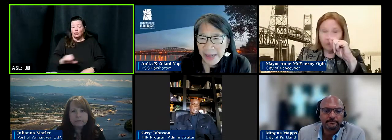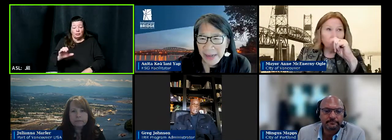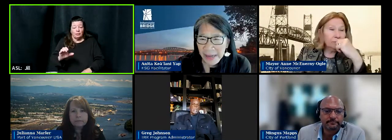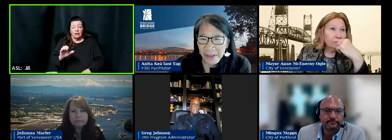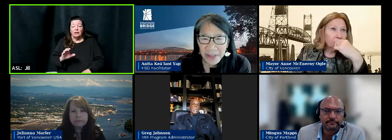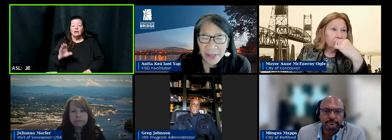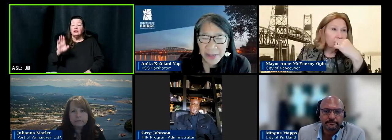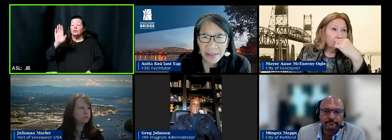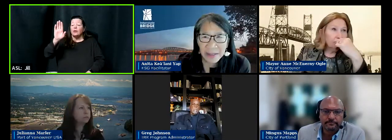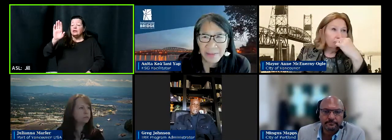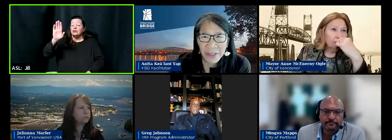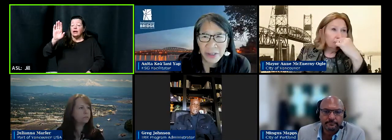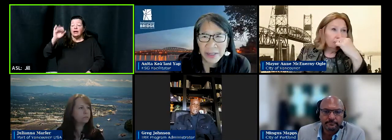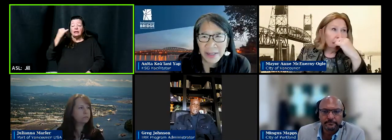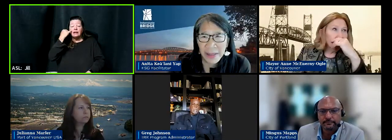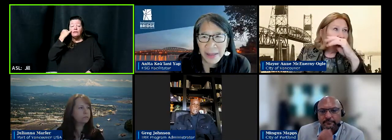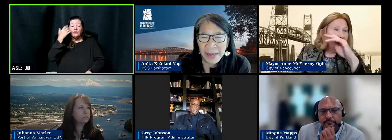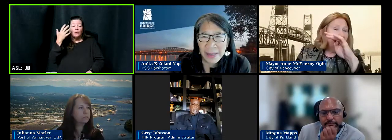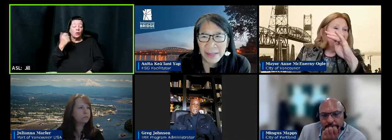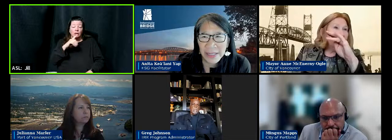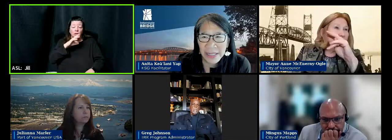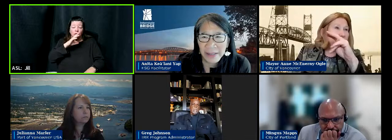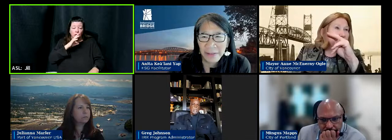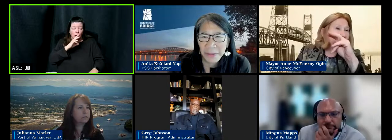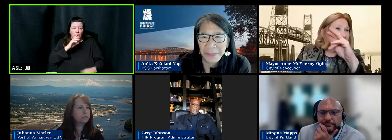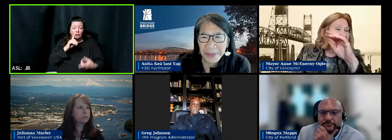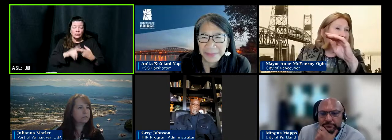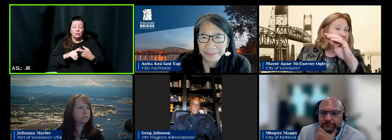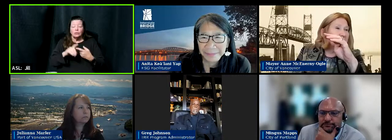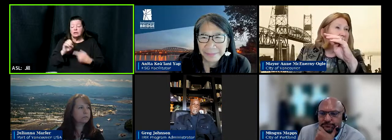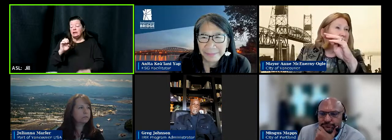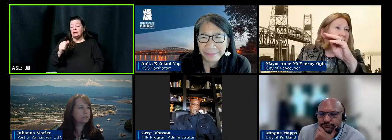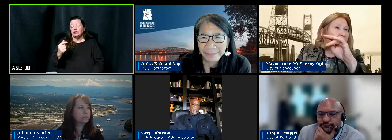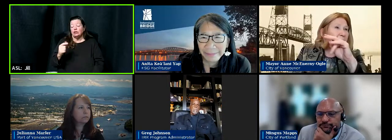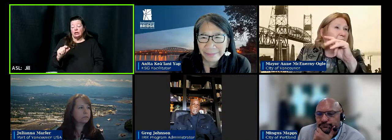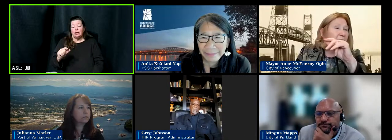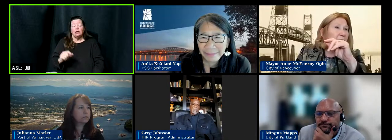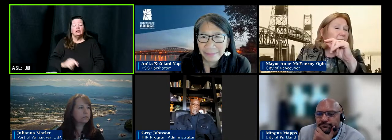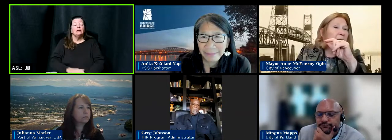your hand if you'd like to address the ESG group.